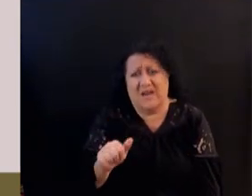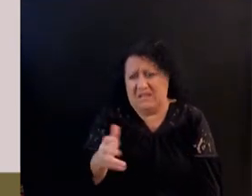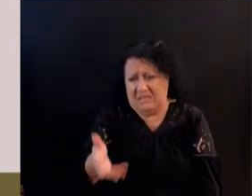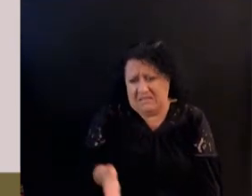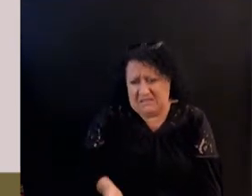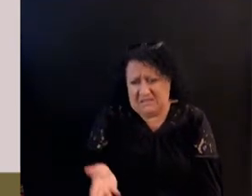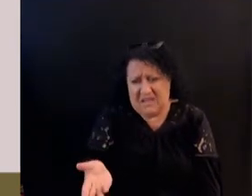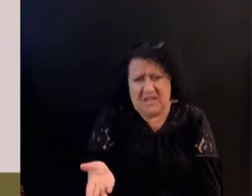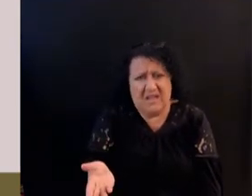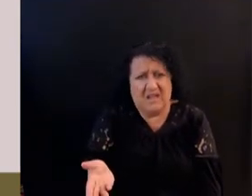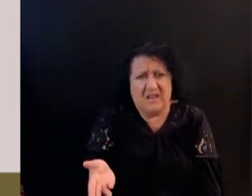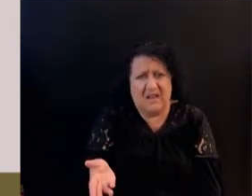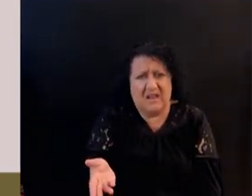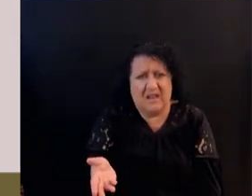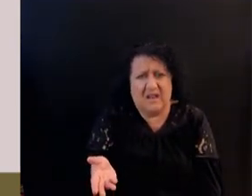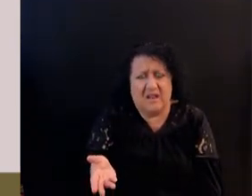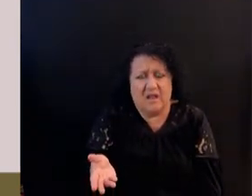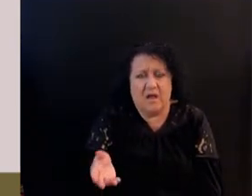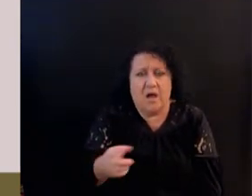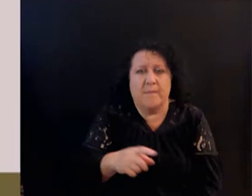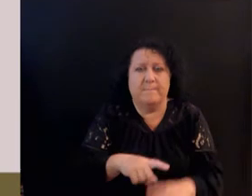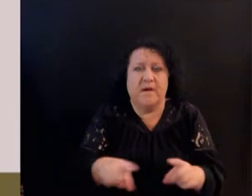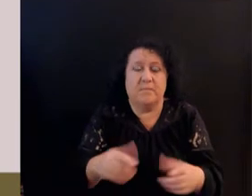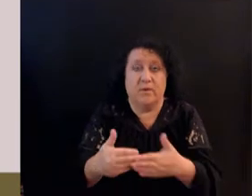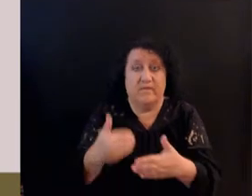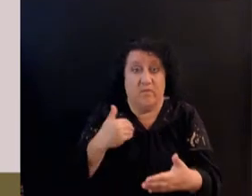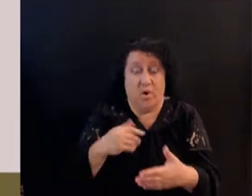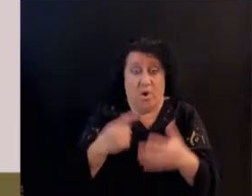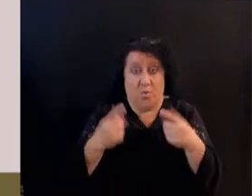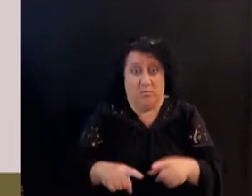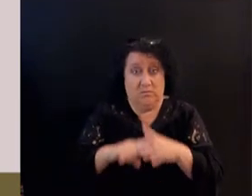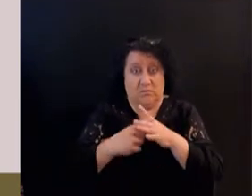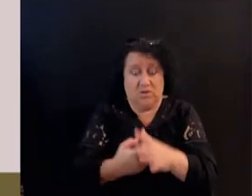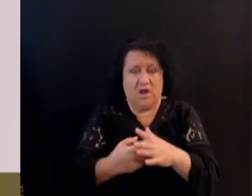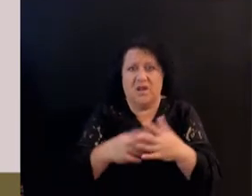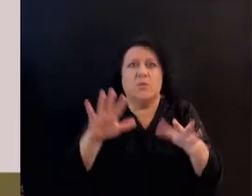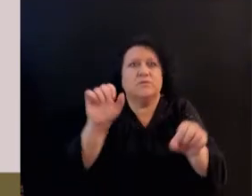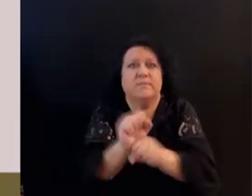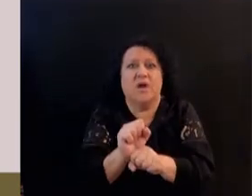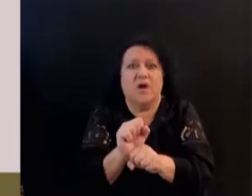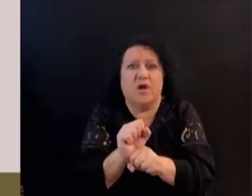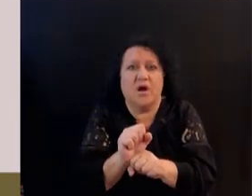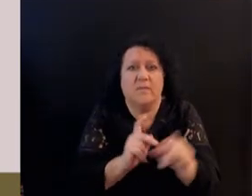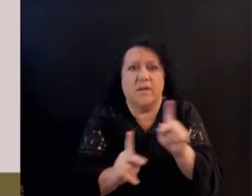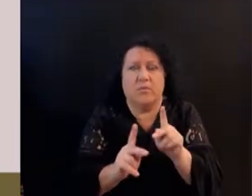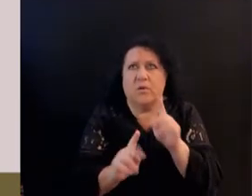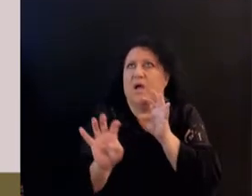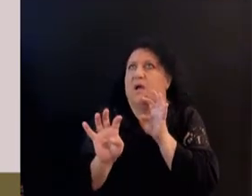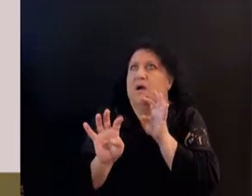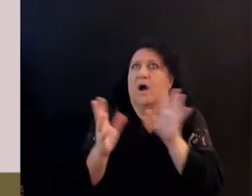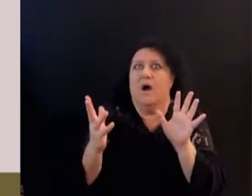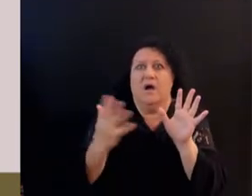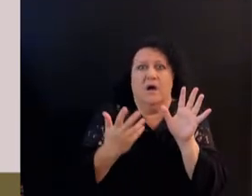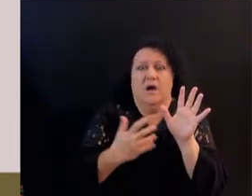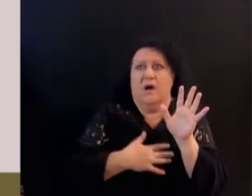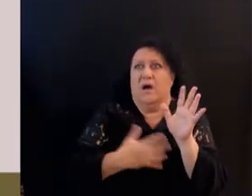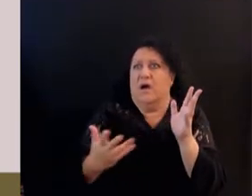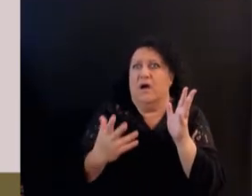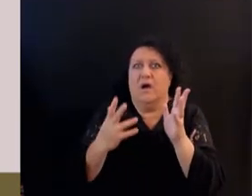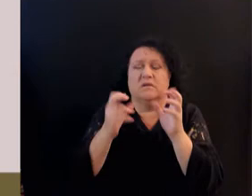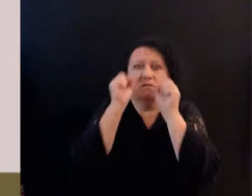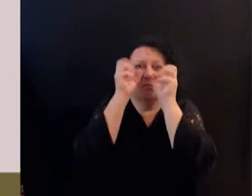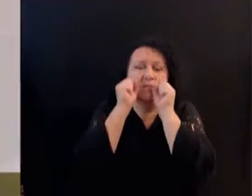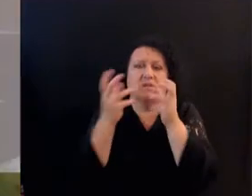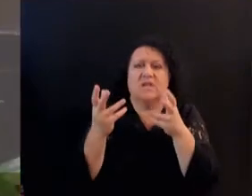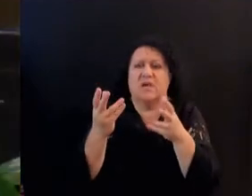Just a short while ago, this manna was the miracle from God. It was the unbelievable gift that was to nourish them, and they knew this through